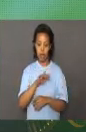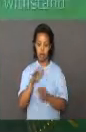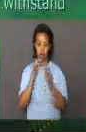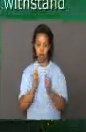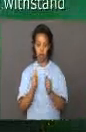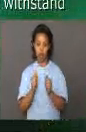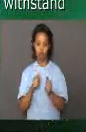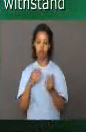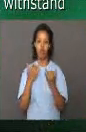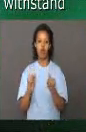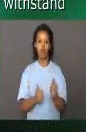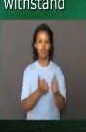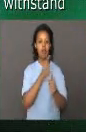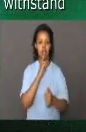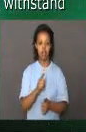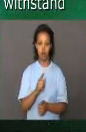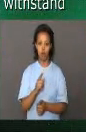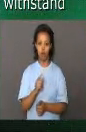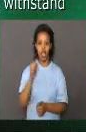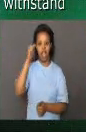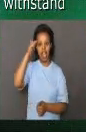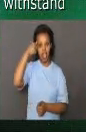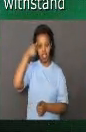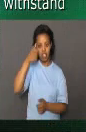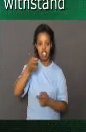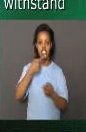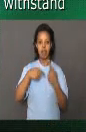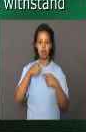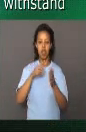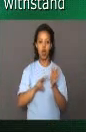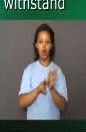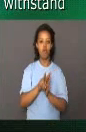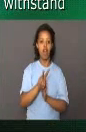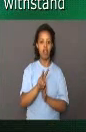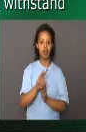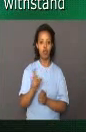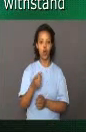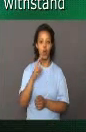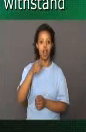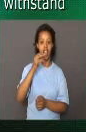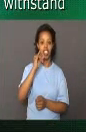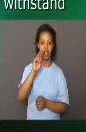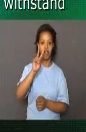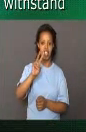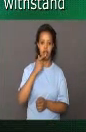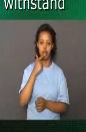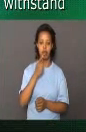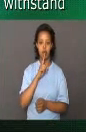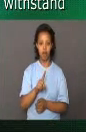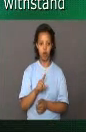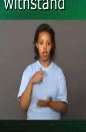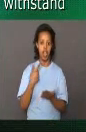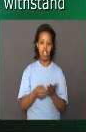follows. AIDS is caused by the virus HIV.